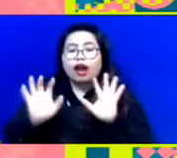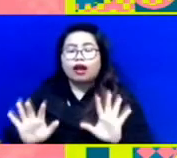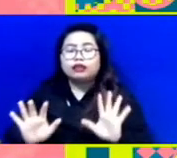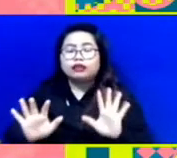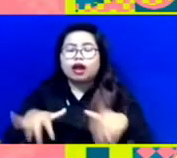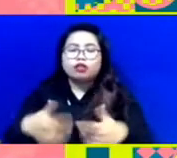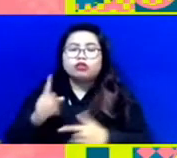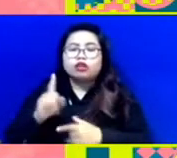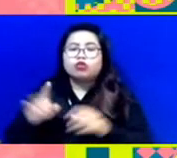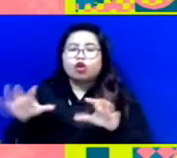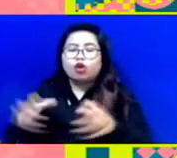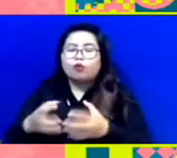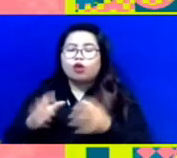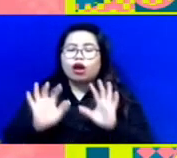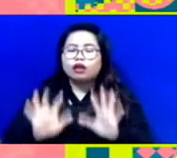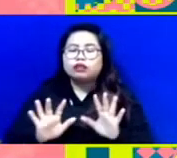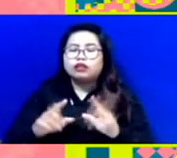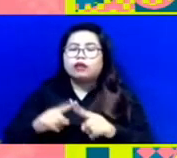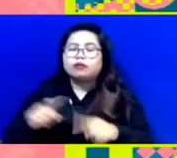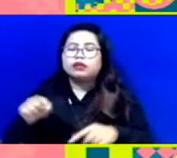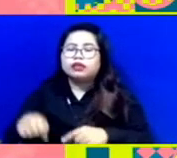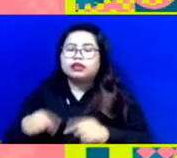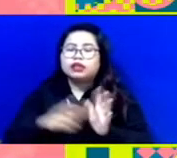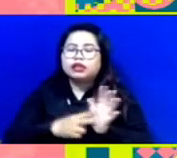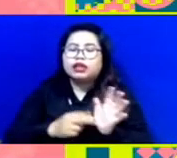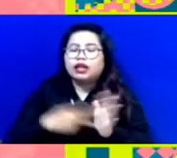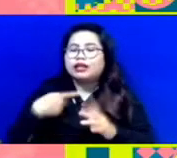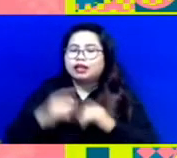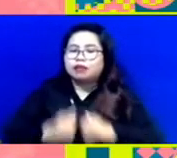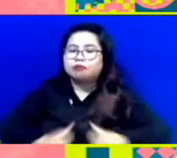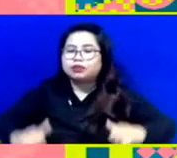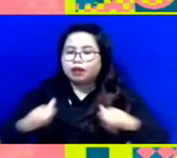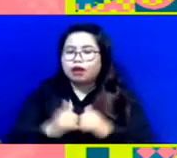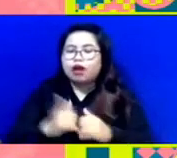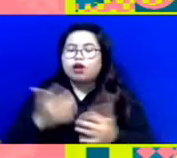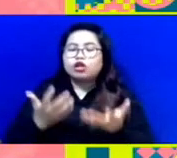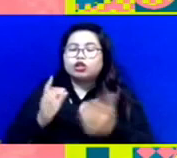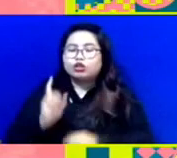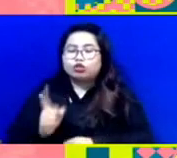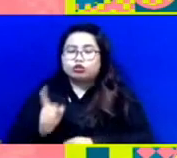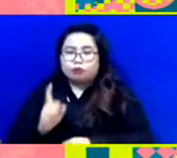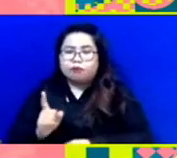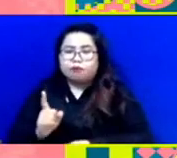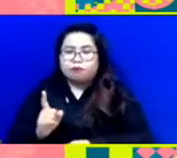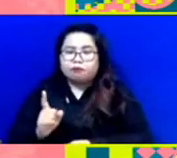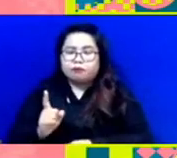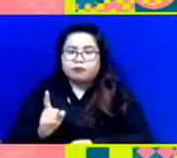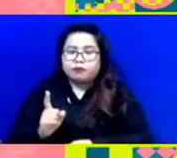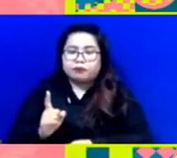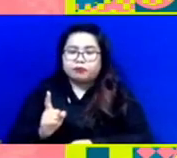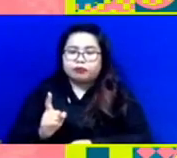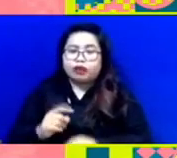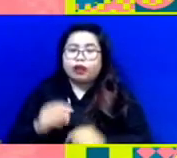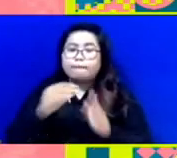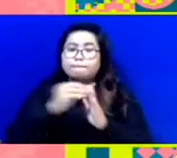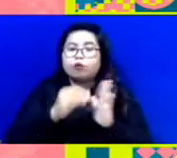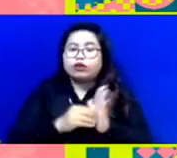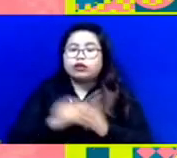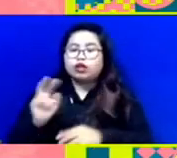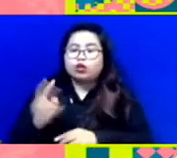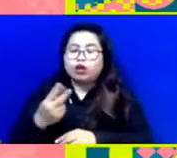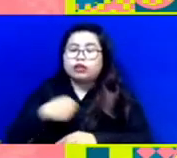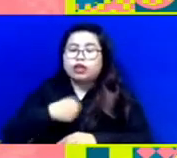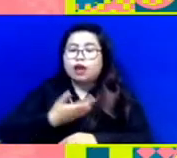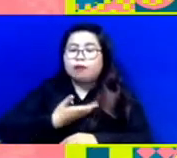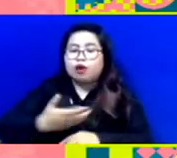values. So this is why the second major point that I'm going to say as the